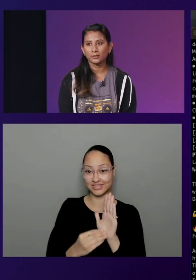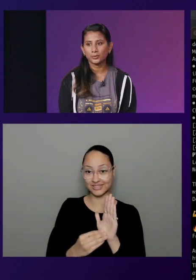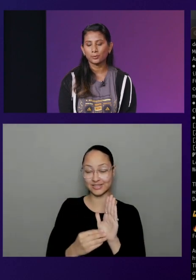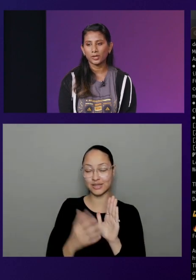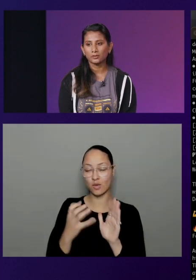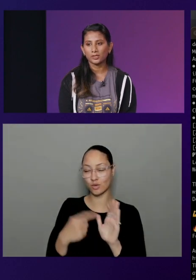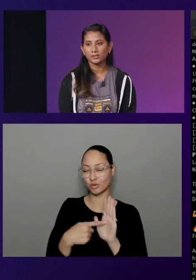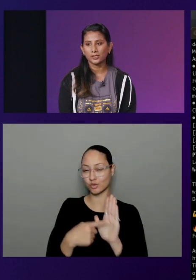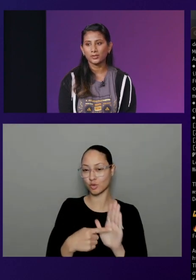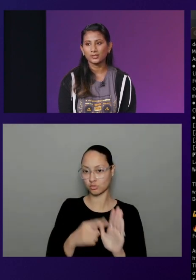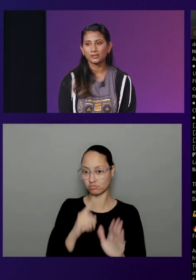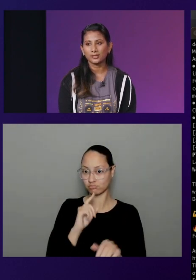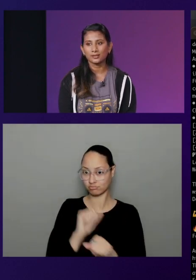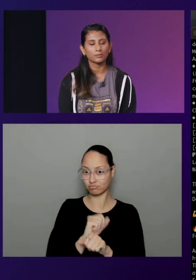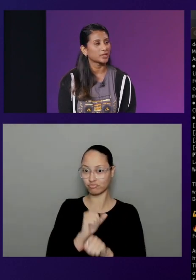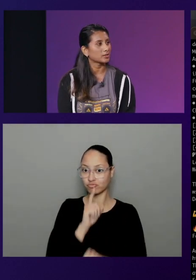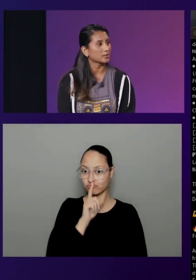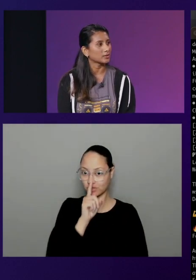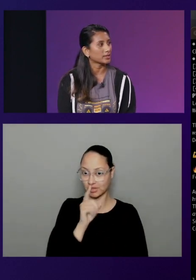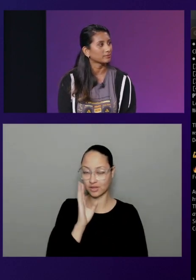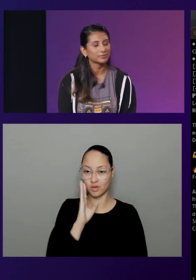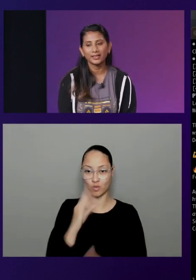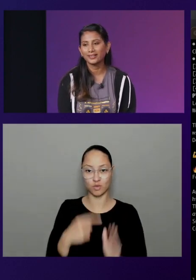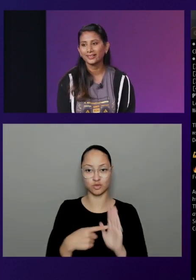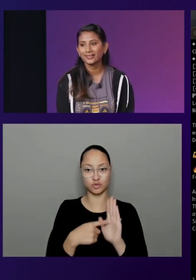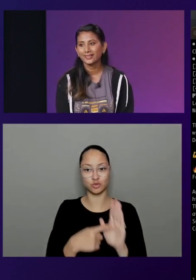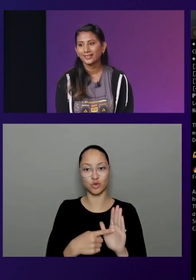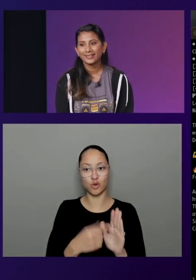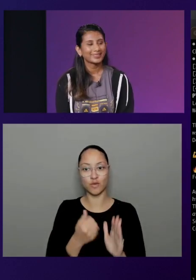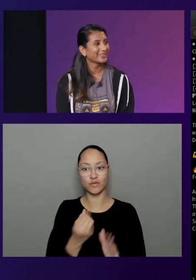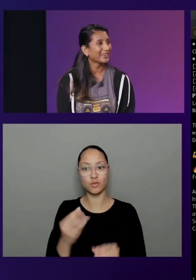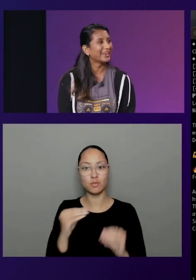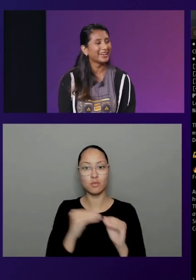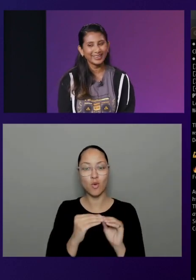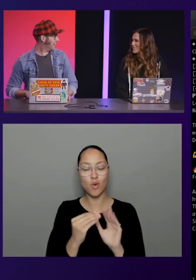going to add a few more entries so that you can see it update in real time. Like, hello.